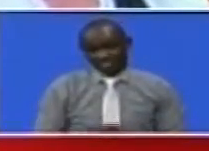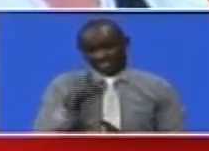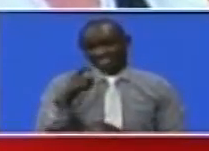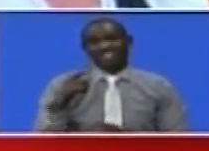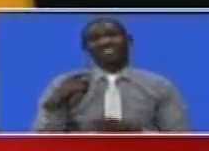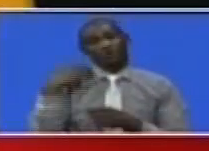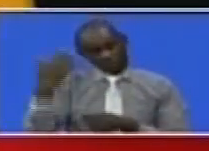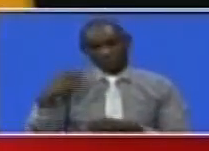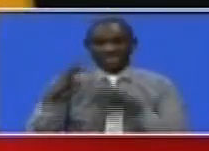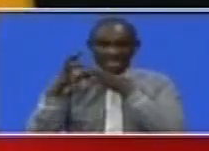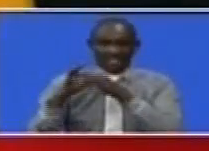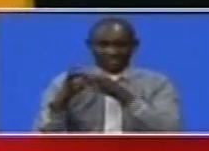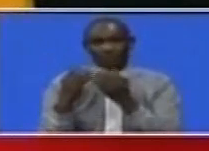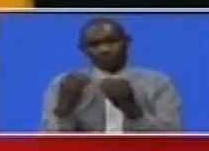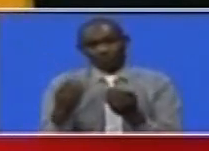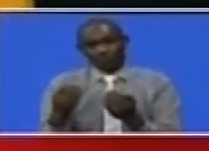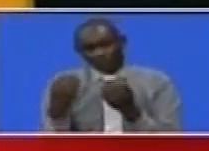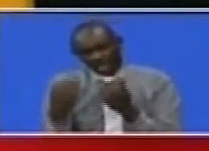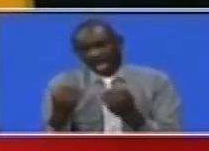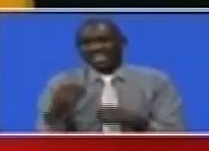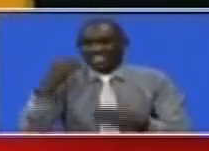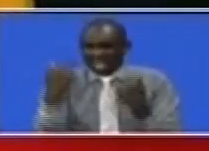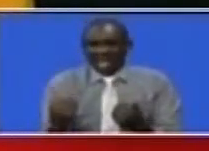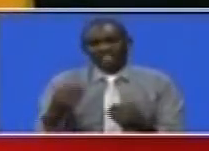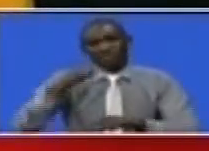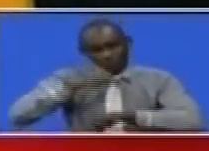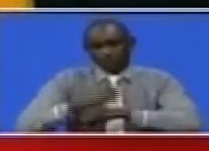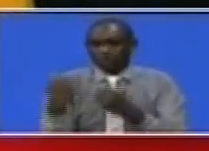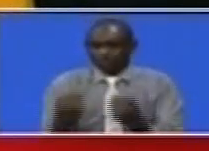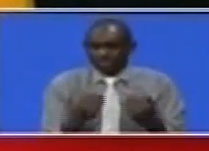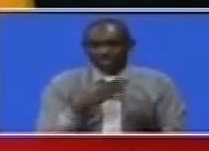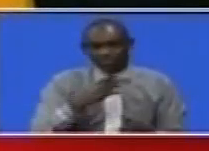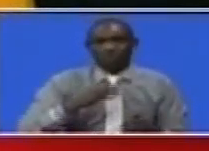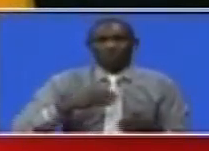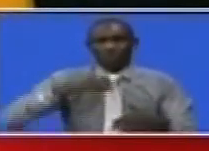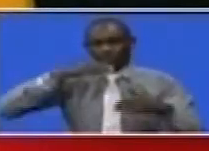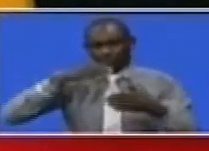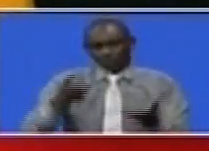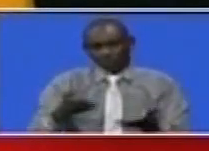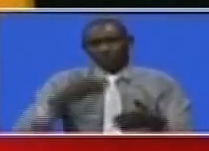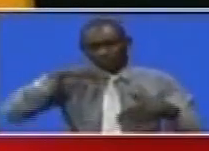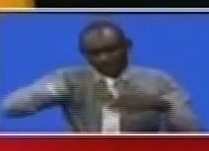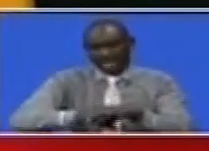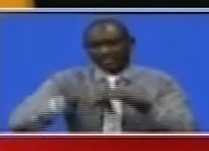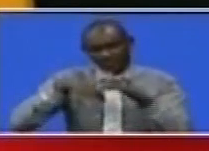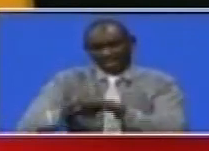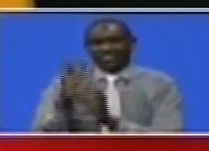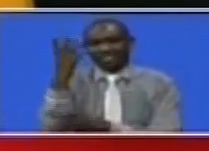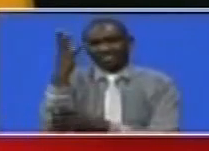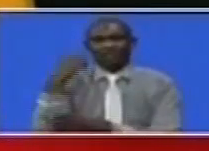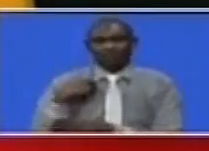tradition for young school children to plant trees for prosperity.